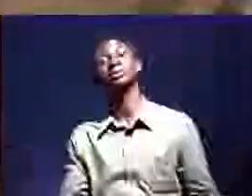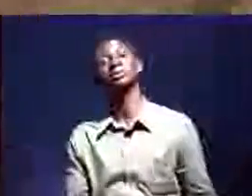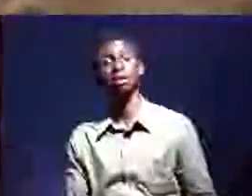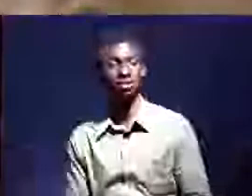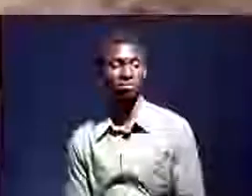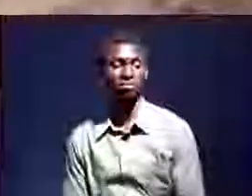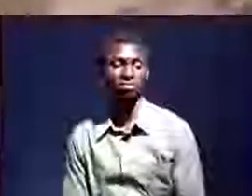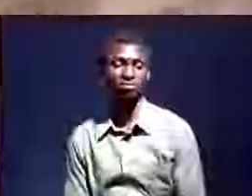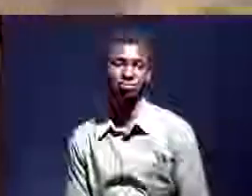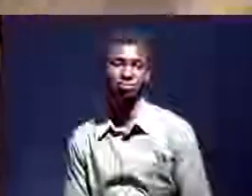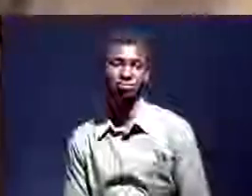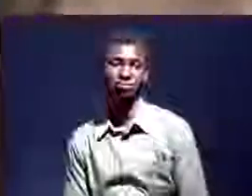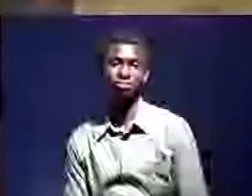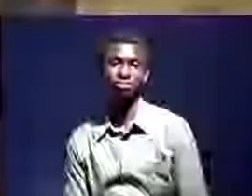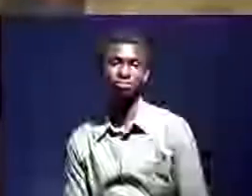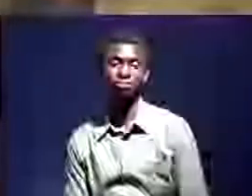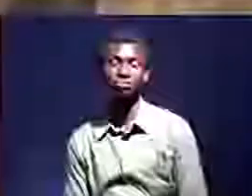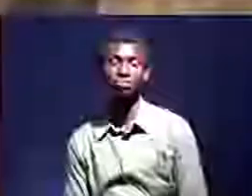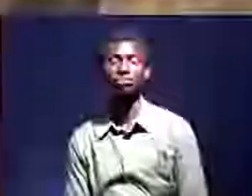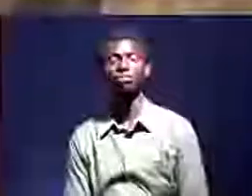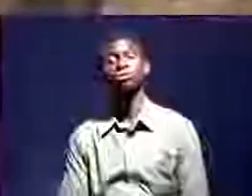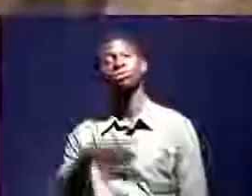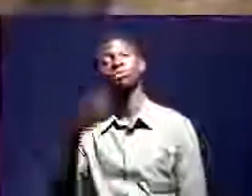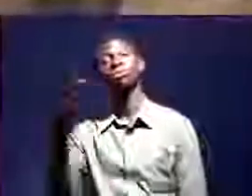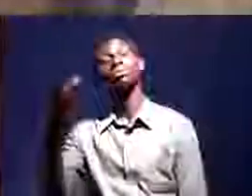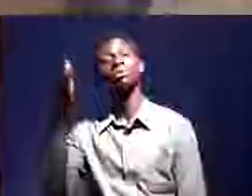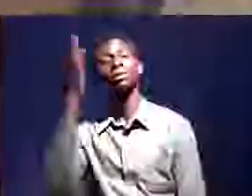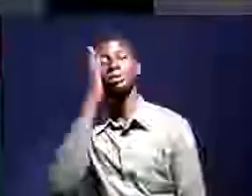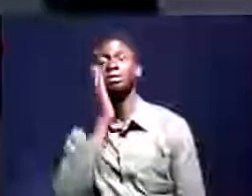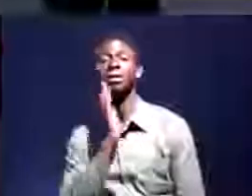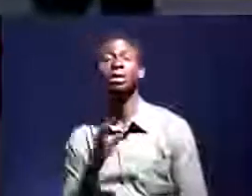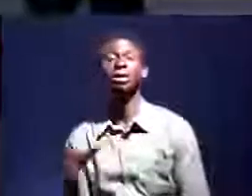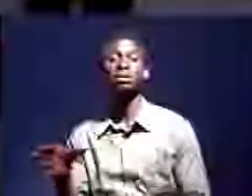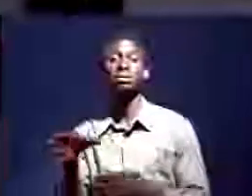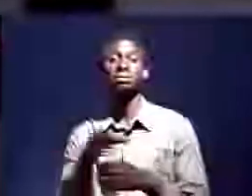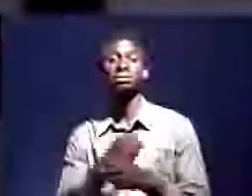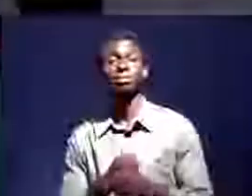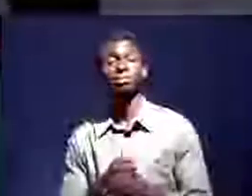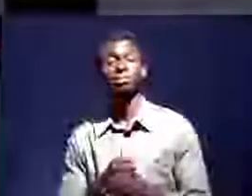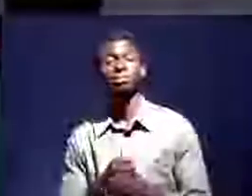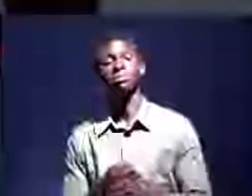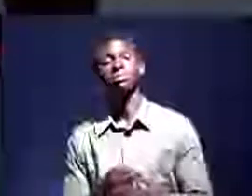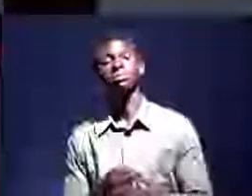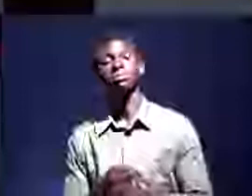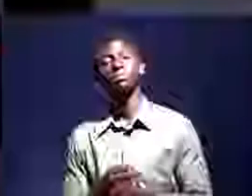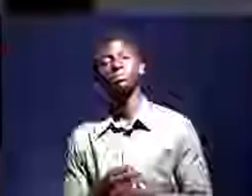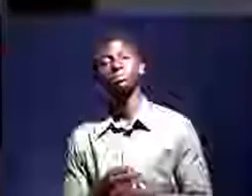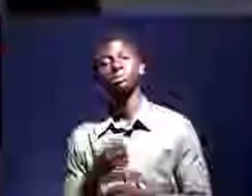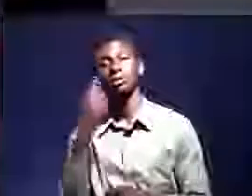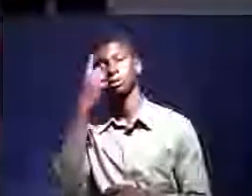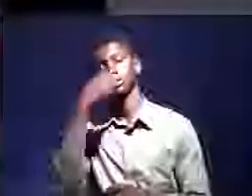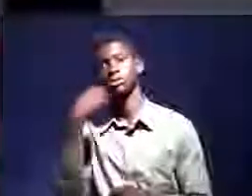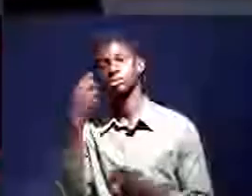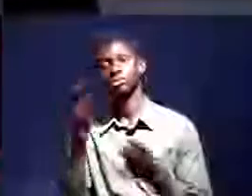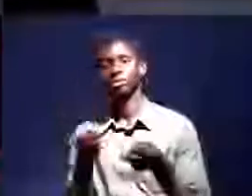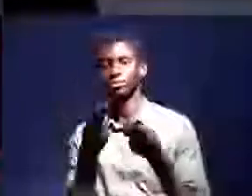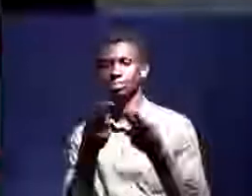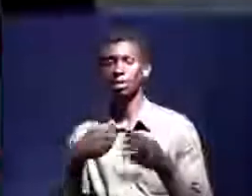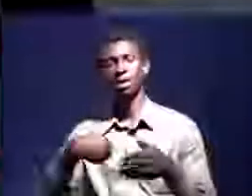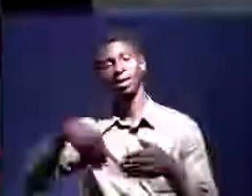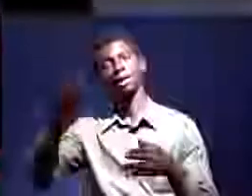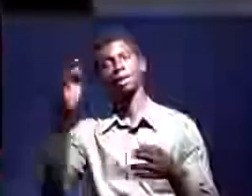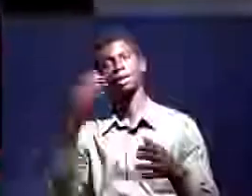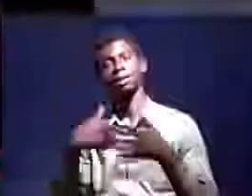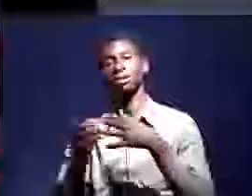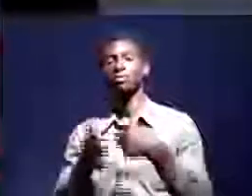money, so he went there to work. Work in the forests.